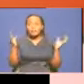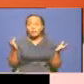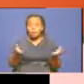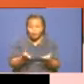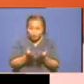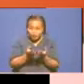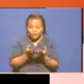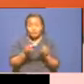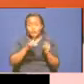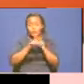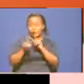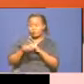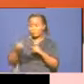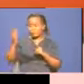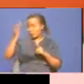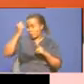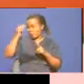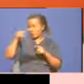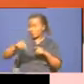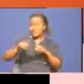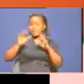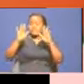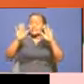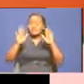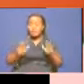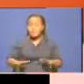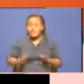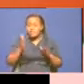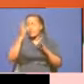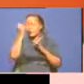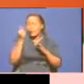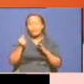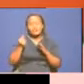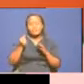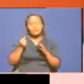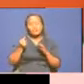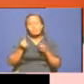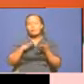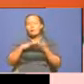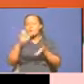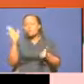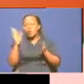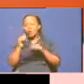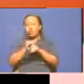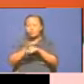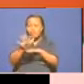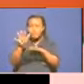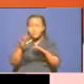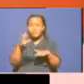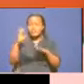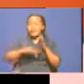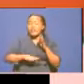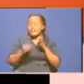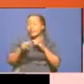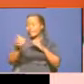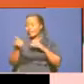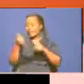The reason why it's become very important is that it is highly infectious. It is more infectious than the Lambda variant that was initial